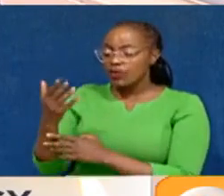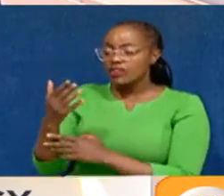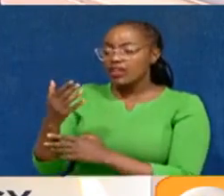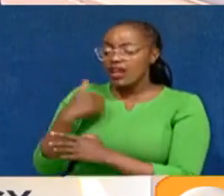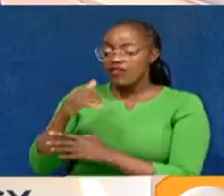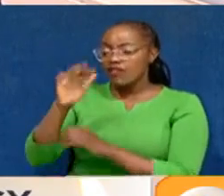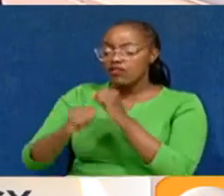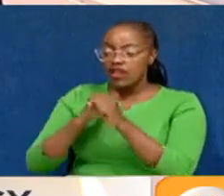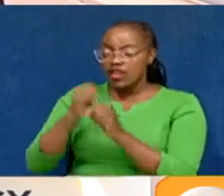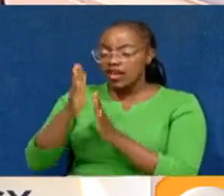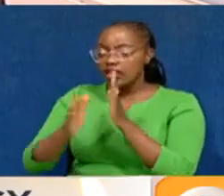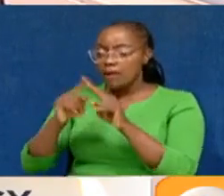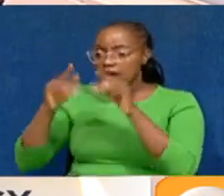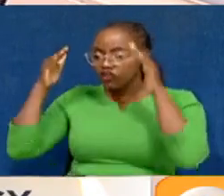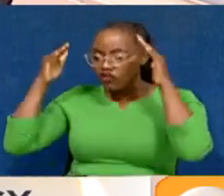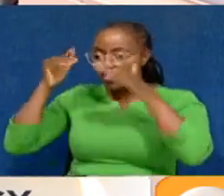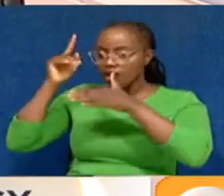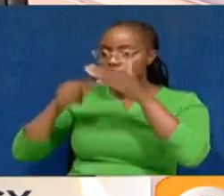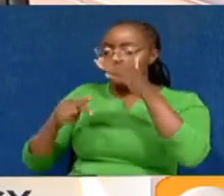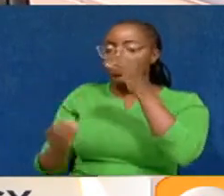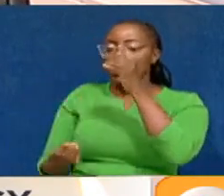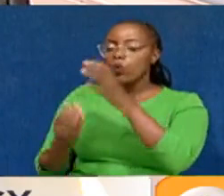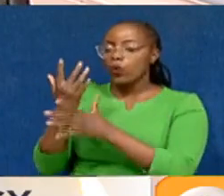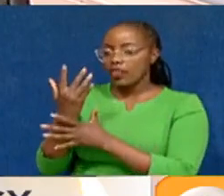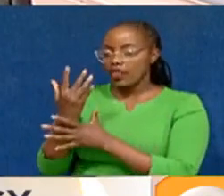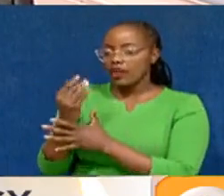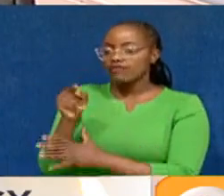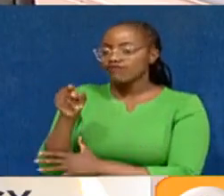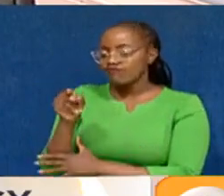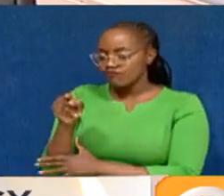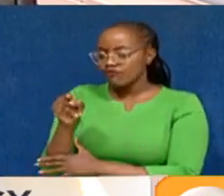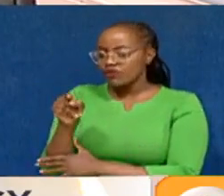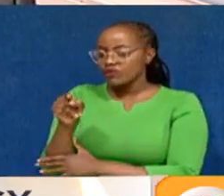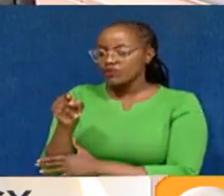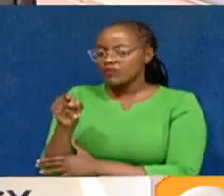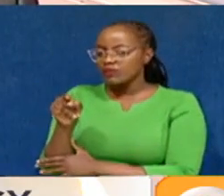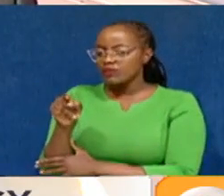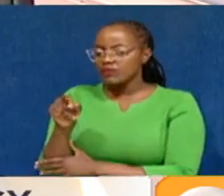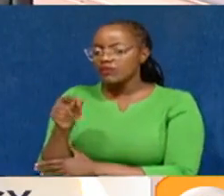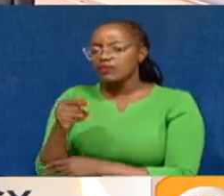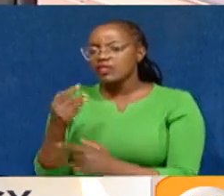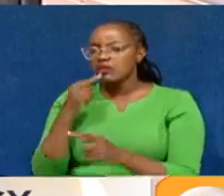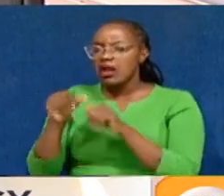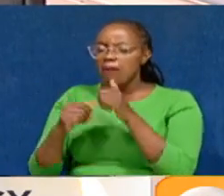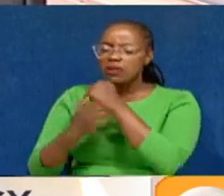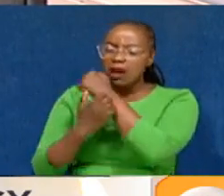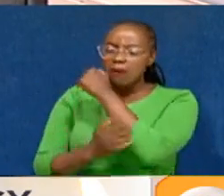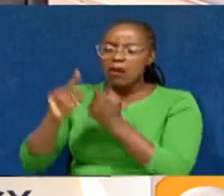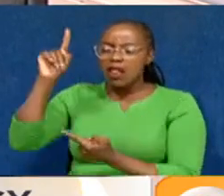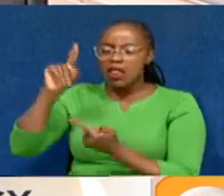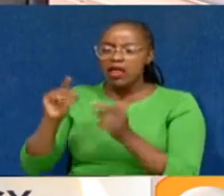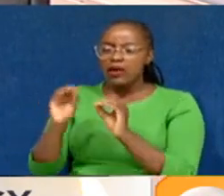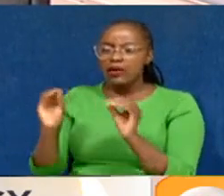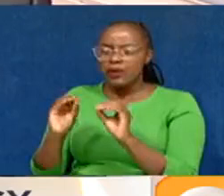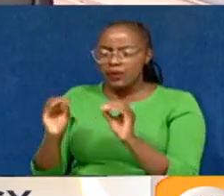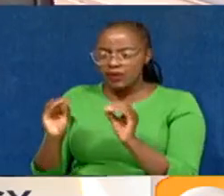five-year plan, but focused on growth. In fact, he did not want to hear about poverty reduction, which was the original